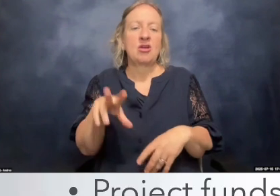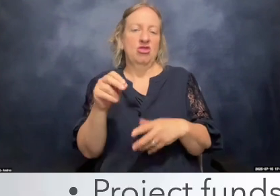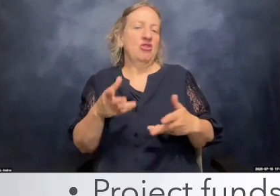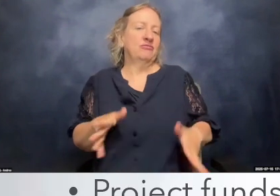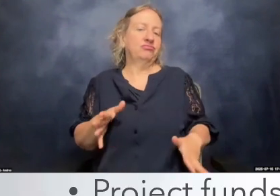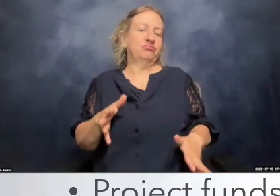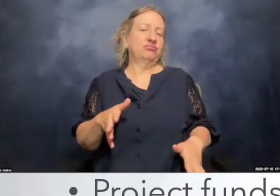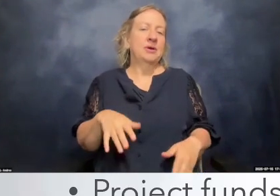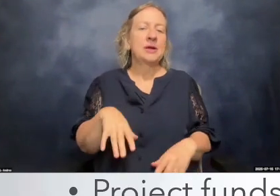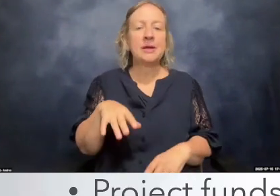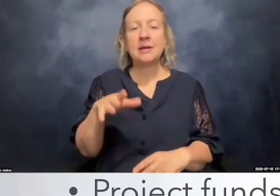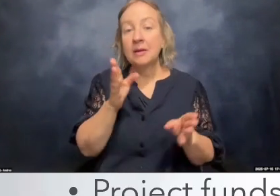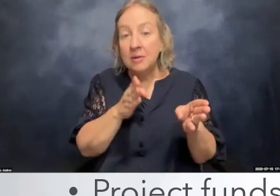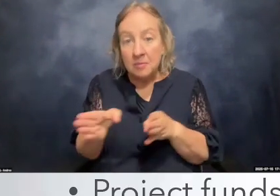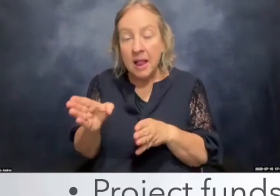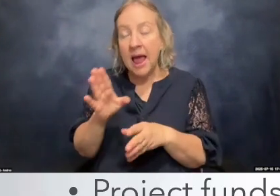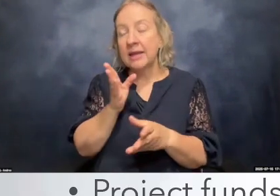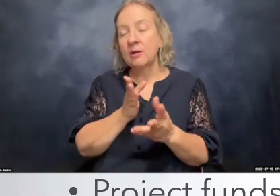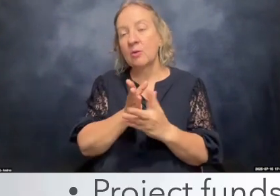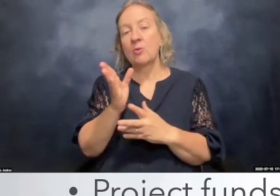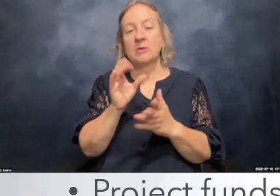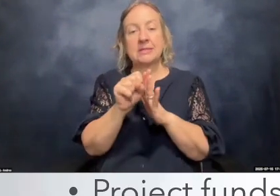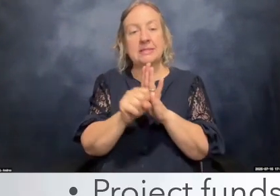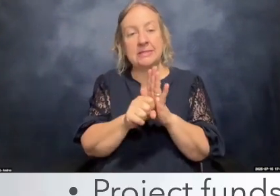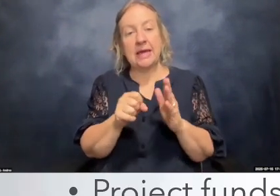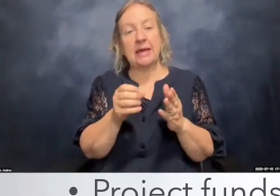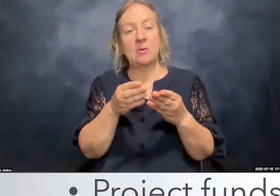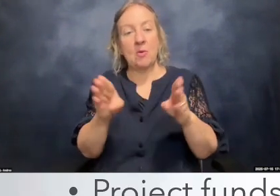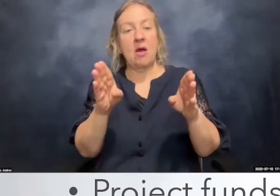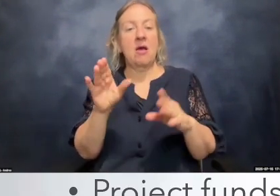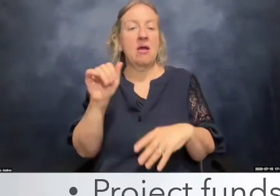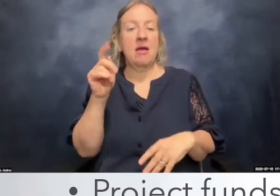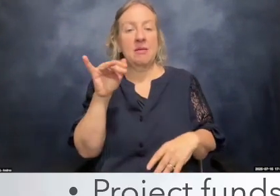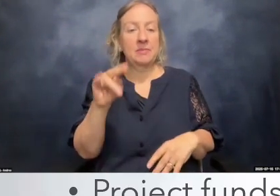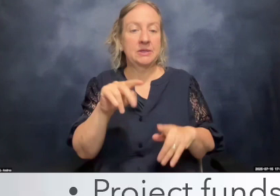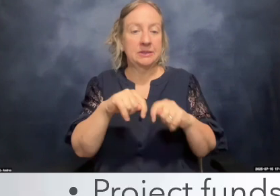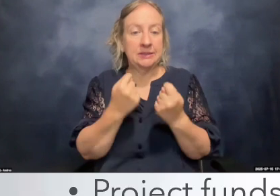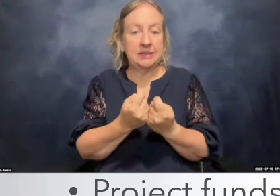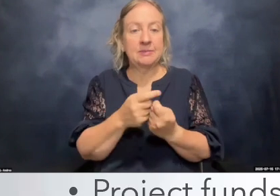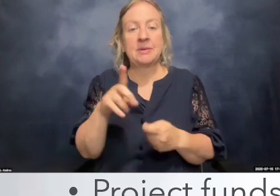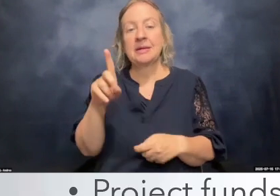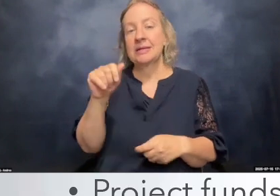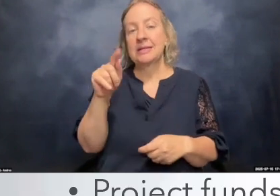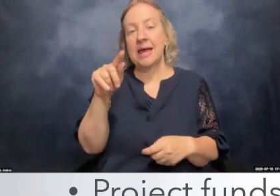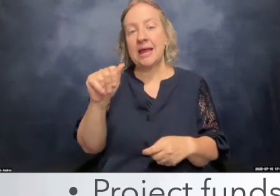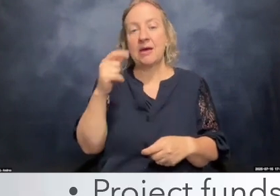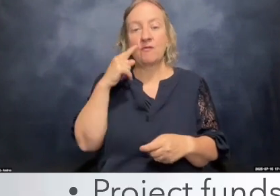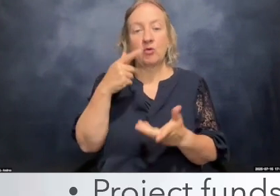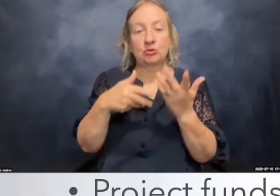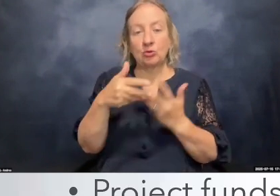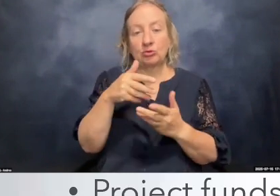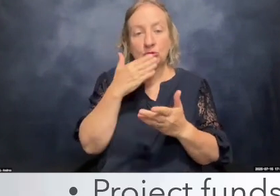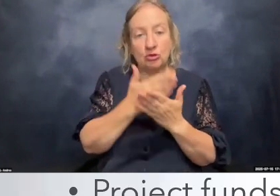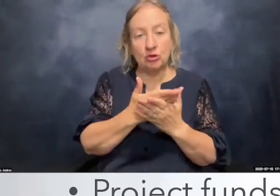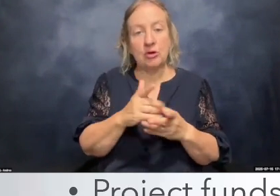is supported by a statewide administrator team led by Data for Social Good in partnership with Momentum and the Institute for